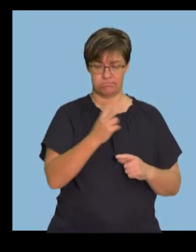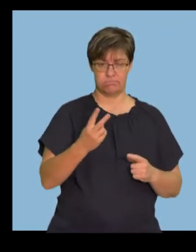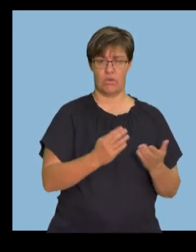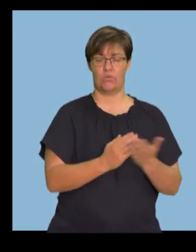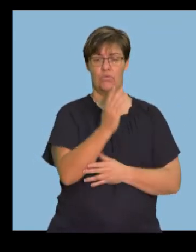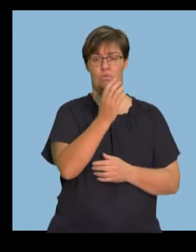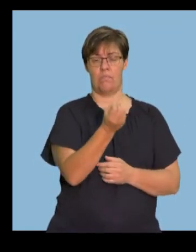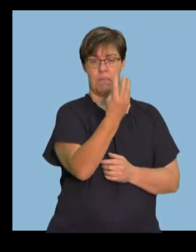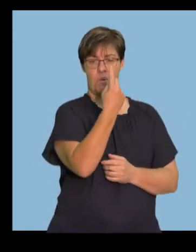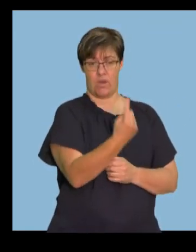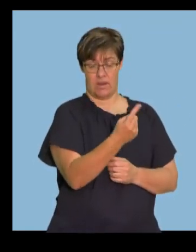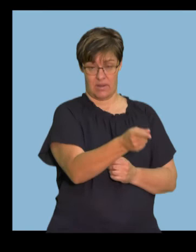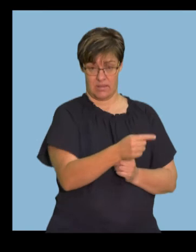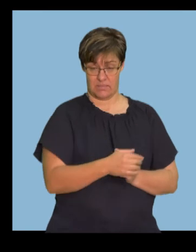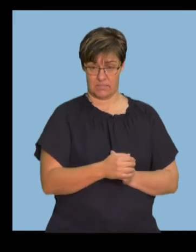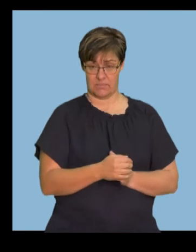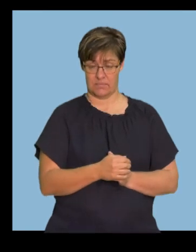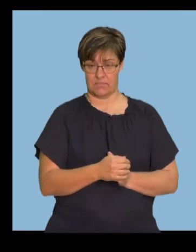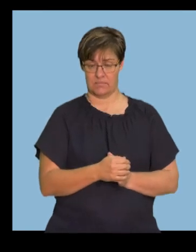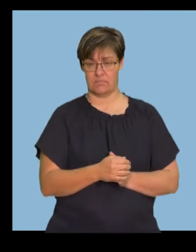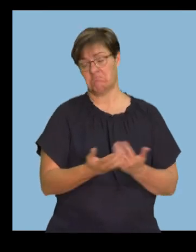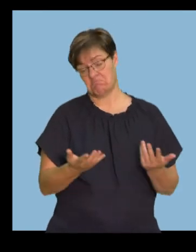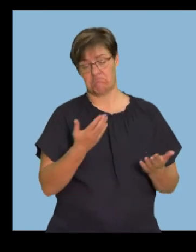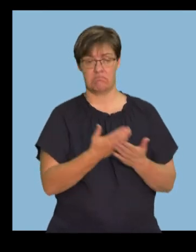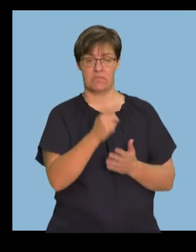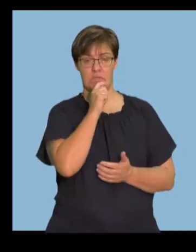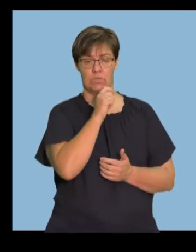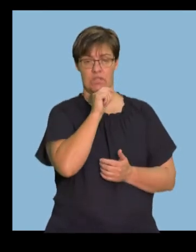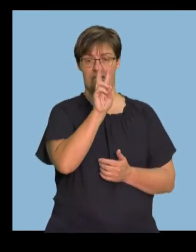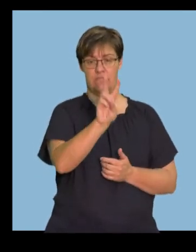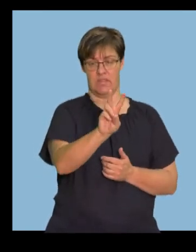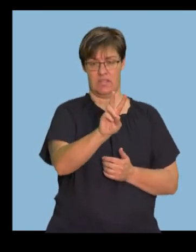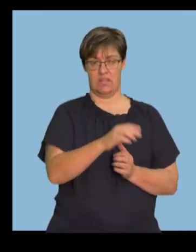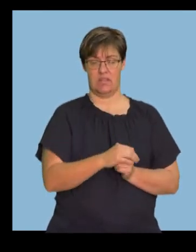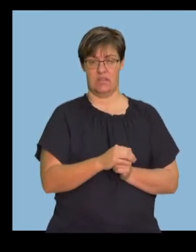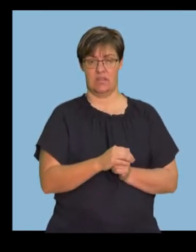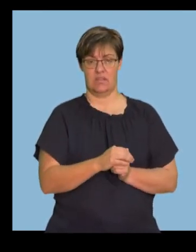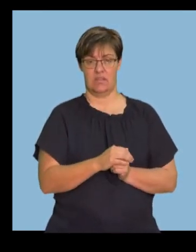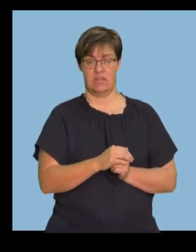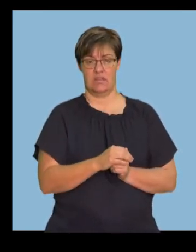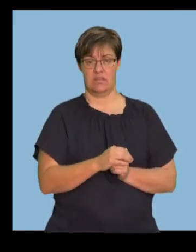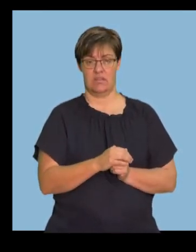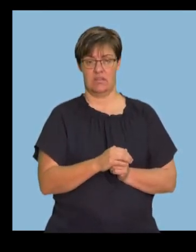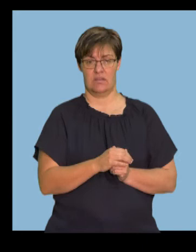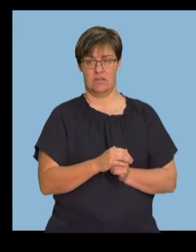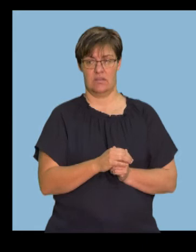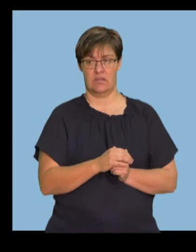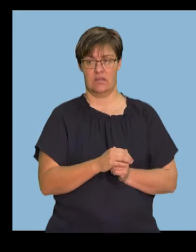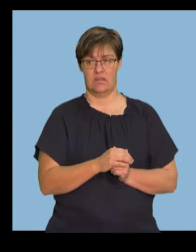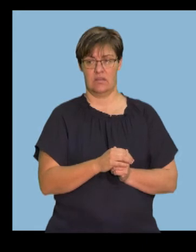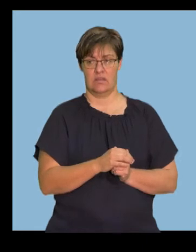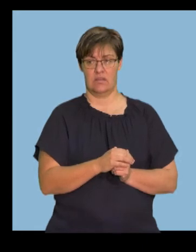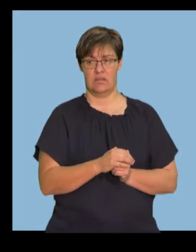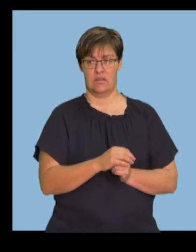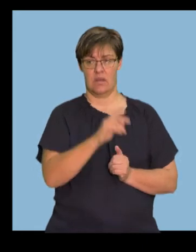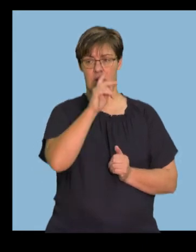by light bulb 1, okay? We can use, for argument's sake, V I,